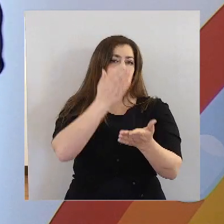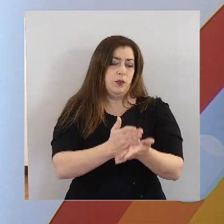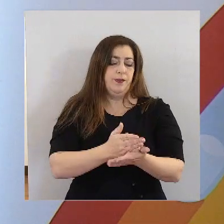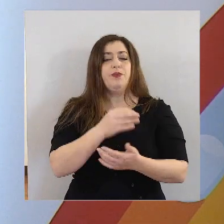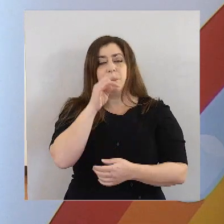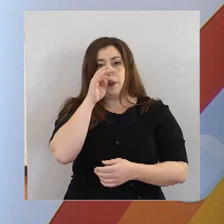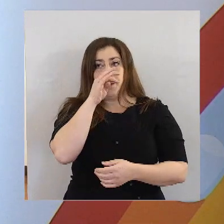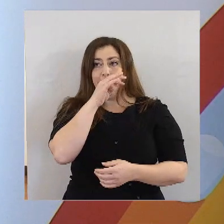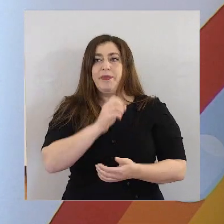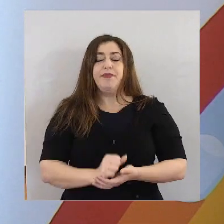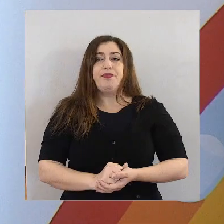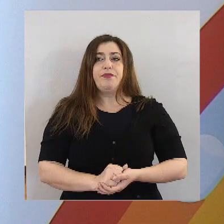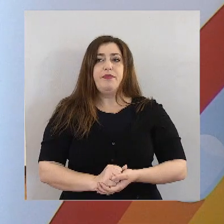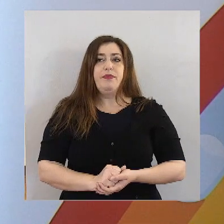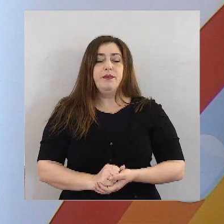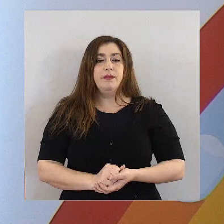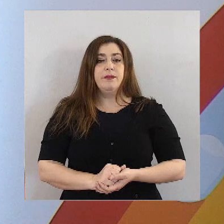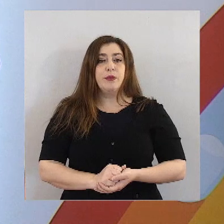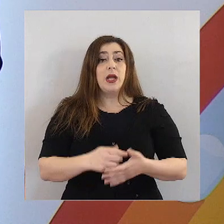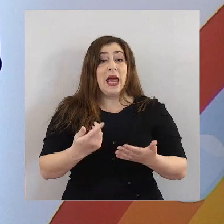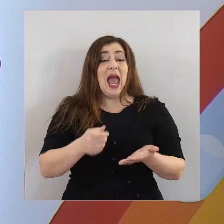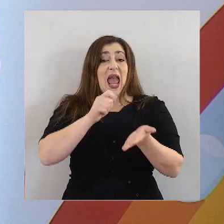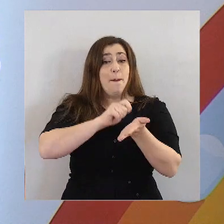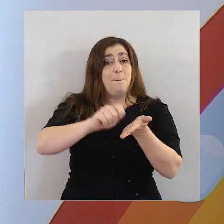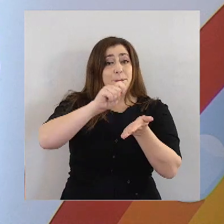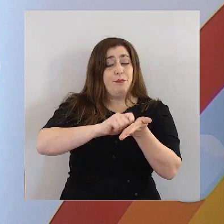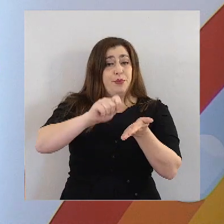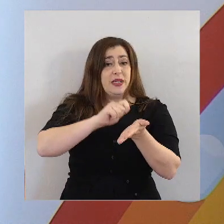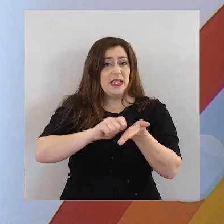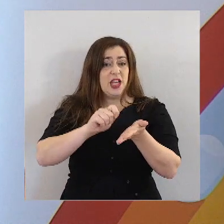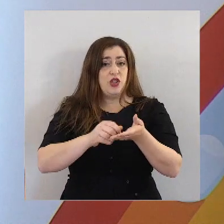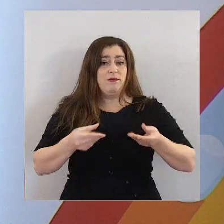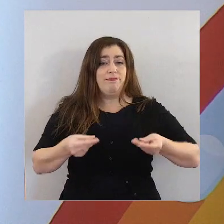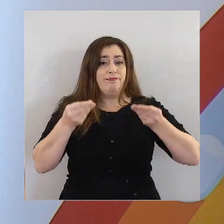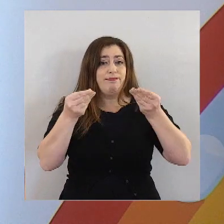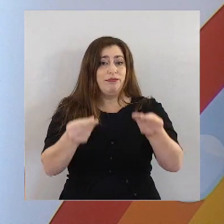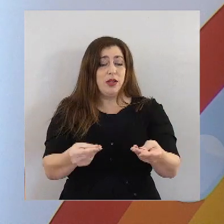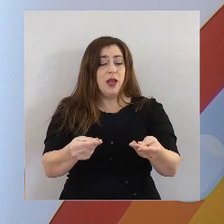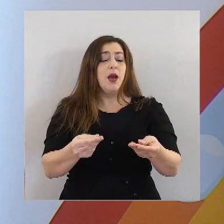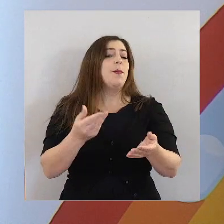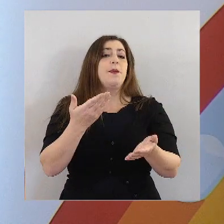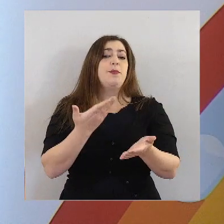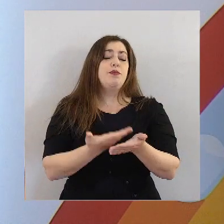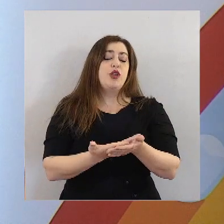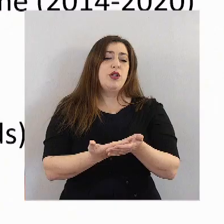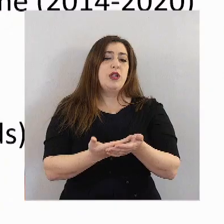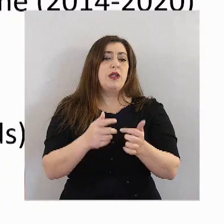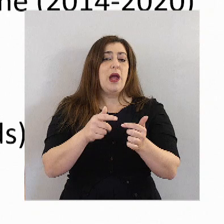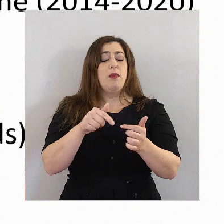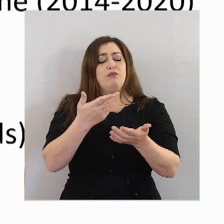So the project application was submitted under the Rights, Equality and Citizenship Programme of the European Union in October 2018,